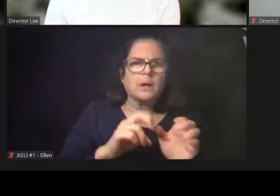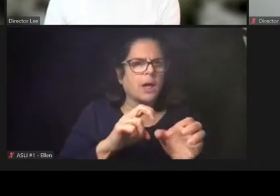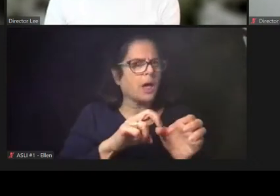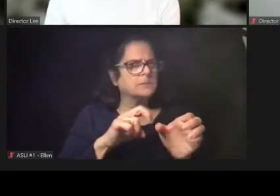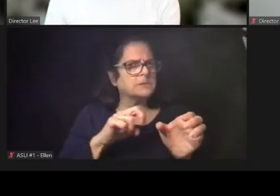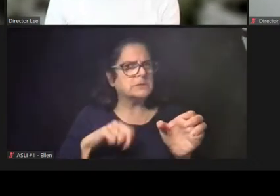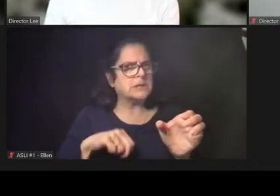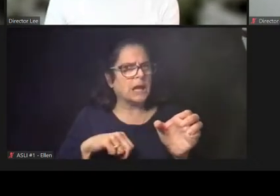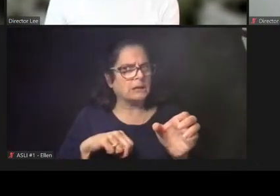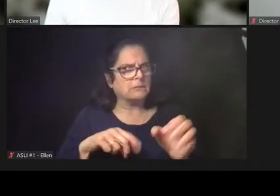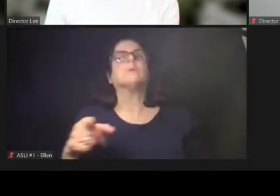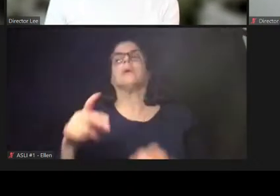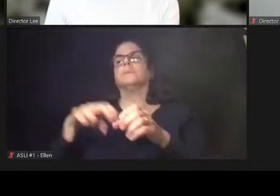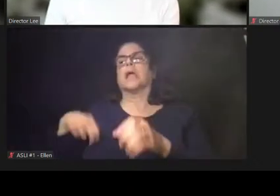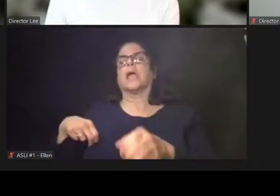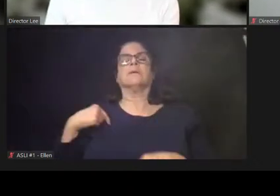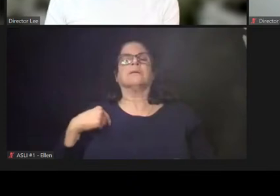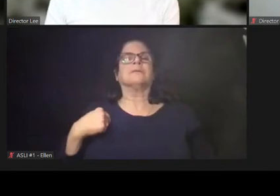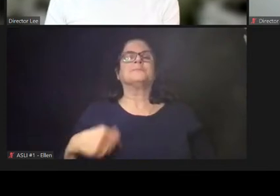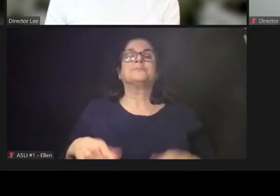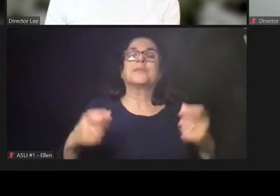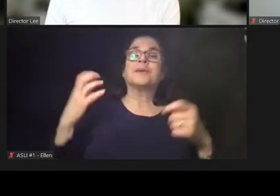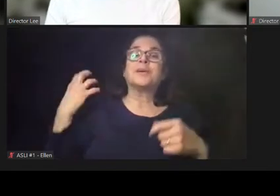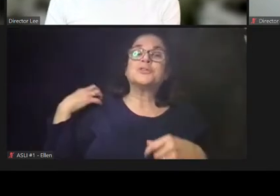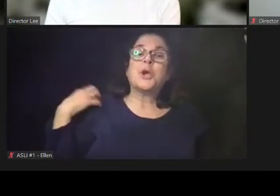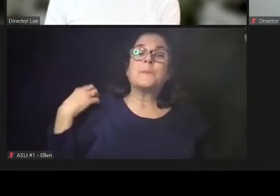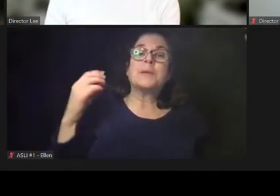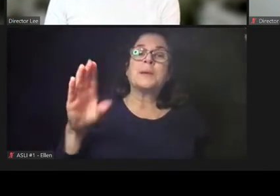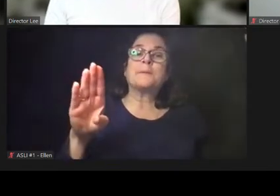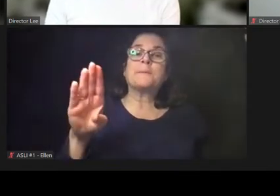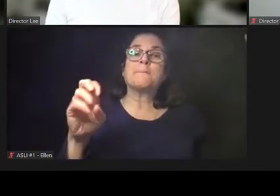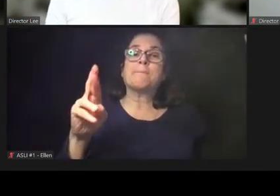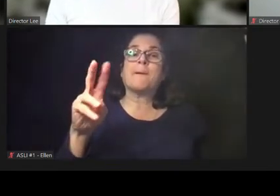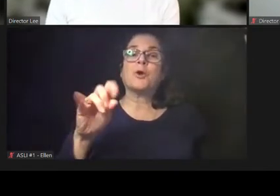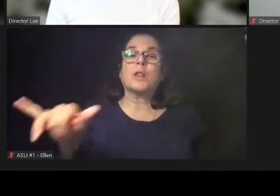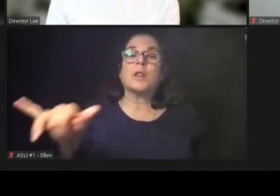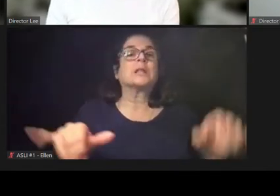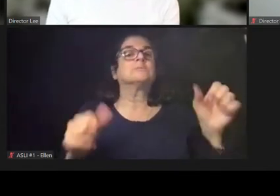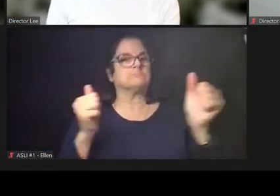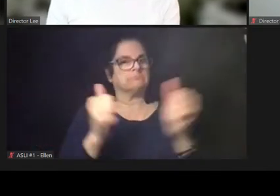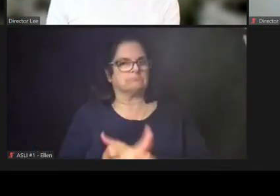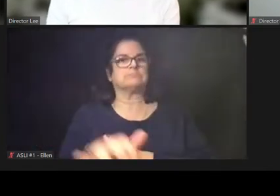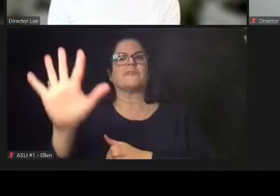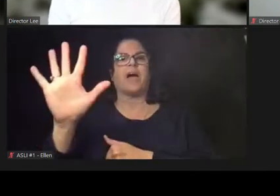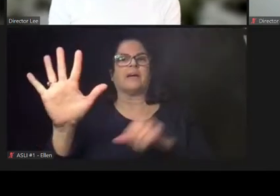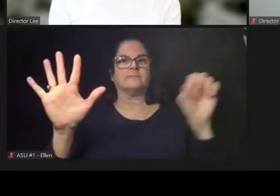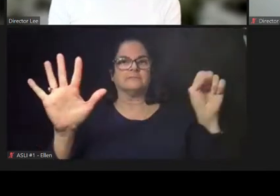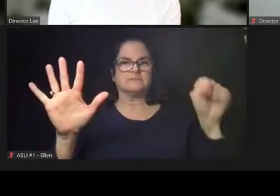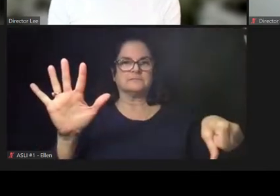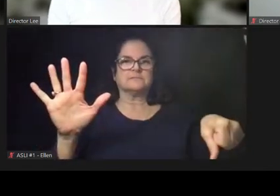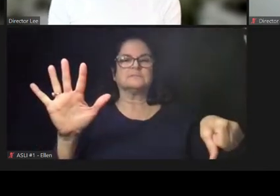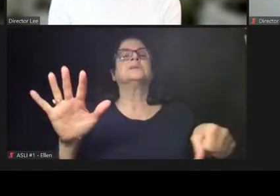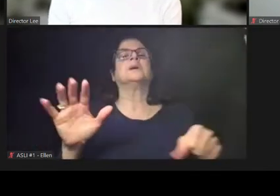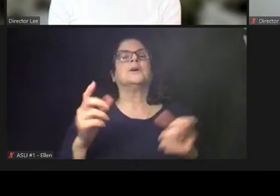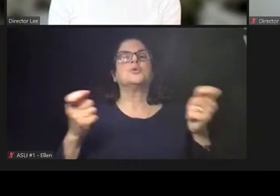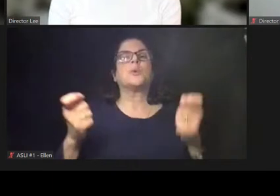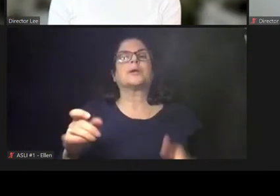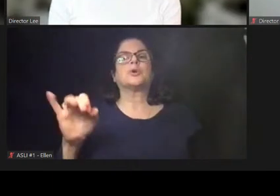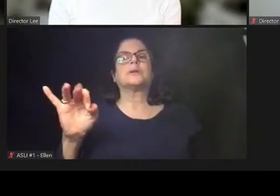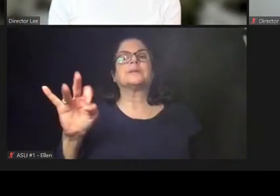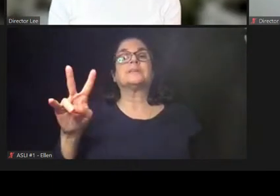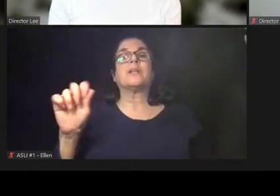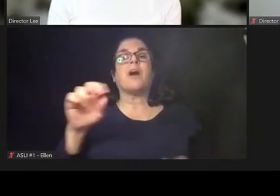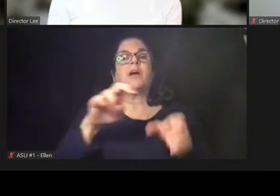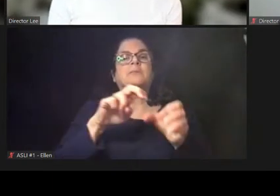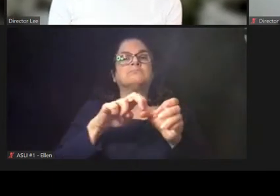Abstain. Chairman Barkley? Yes. That motion is approved with 5 yes votes, and Director Silva abstained from voting. Our